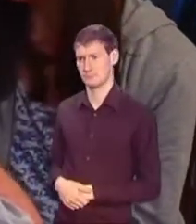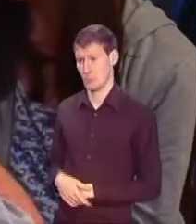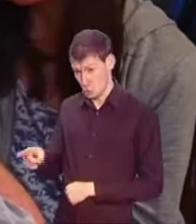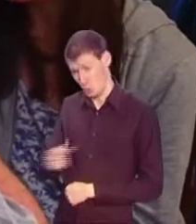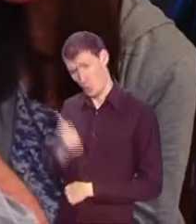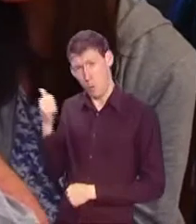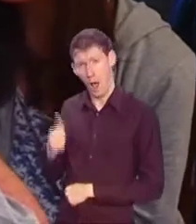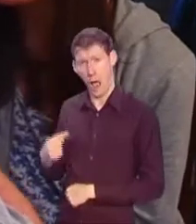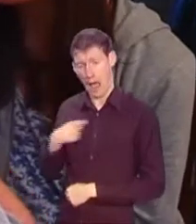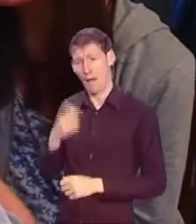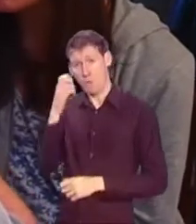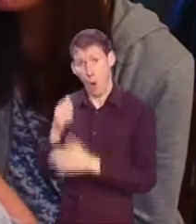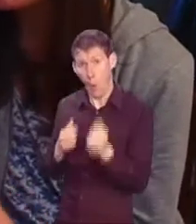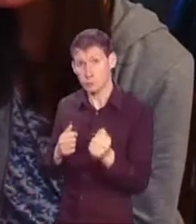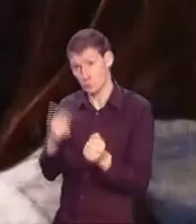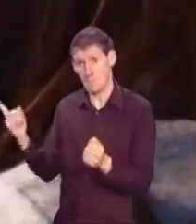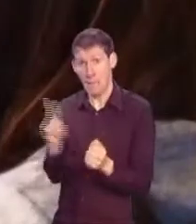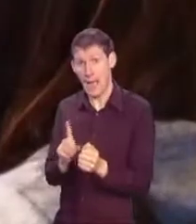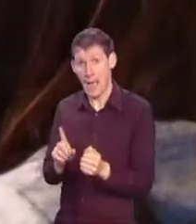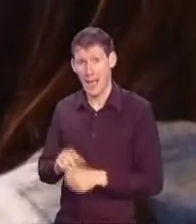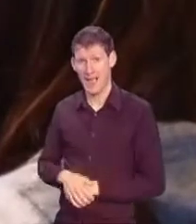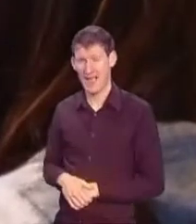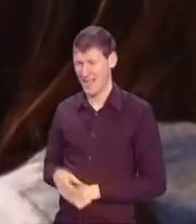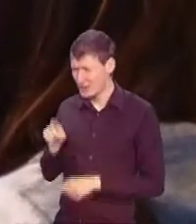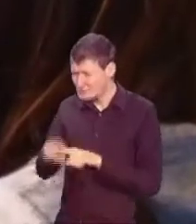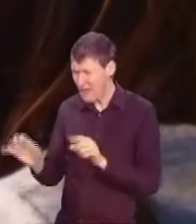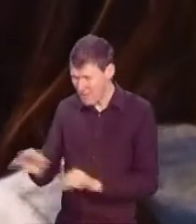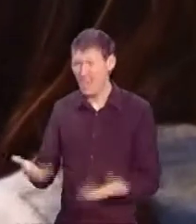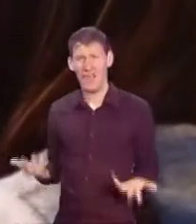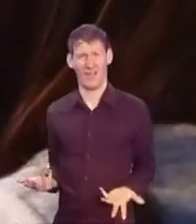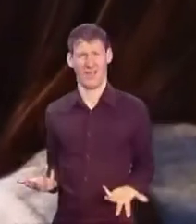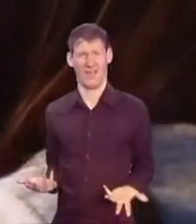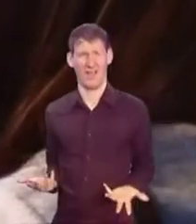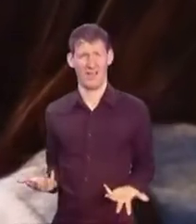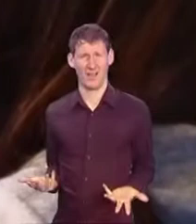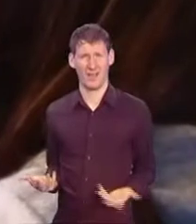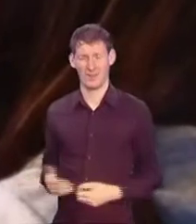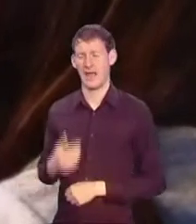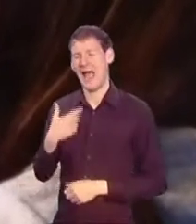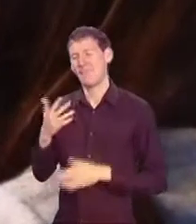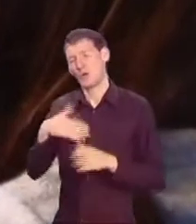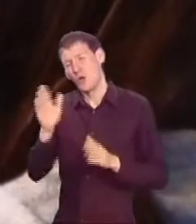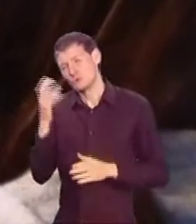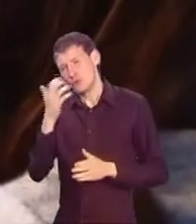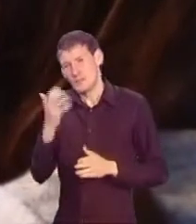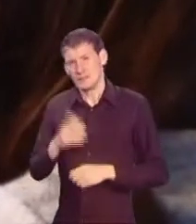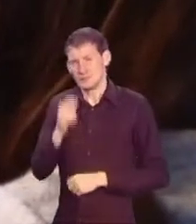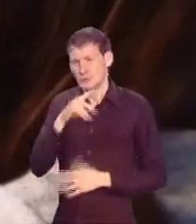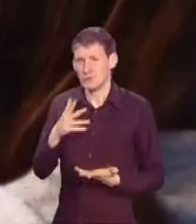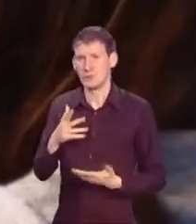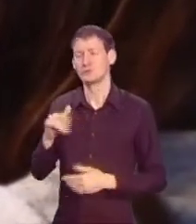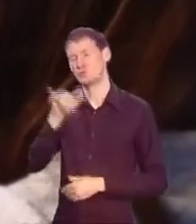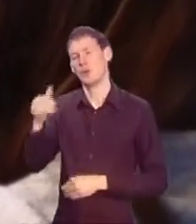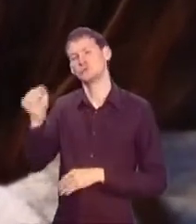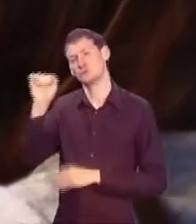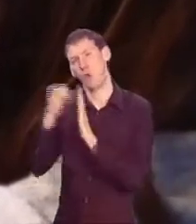You go and I'll hold the phone till you get back. You don't even try. I'll have to go, son. There's someone at